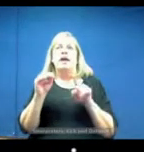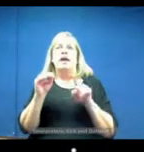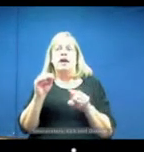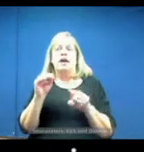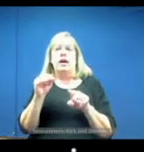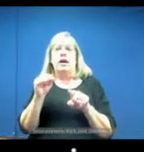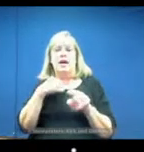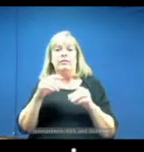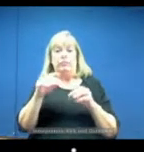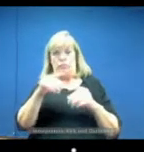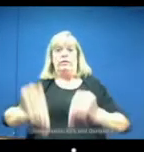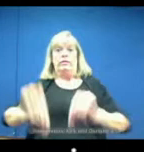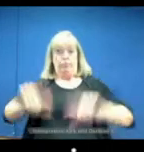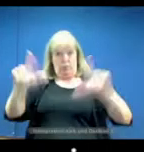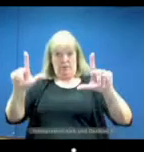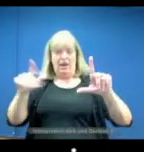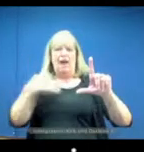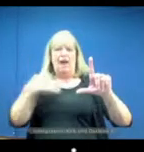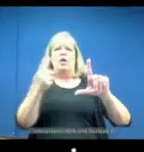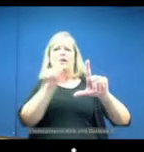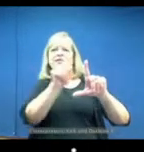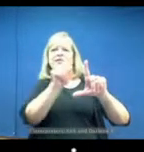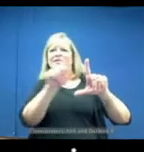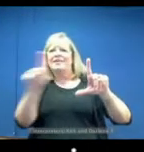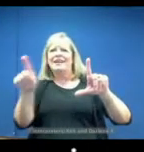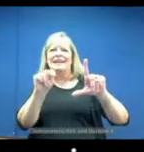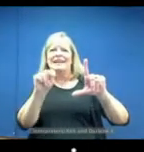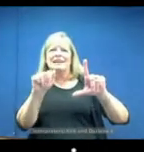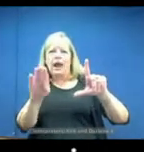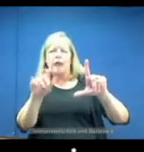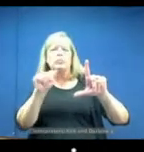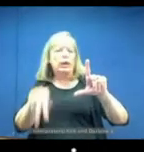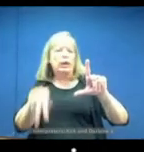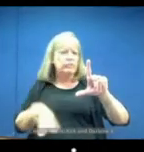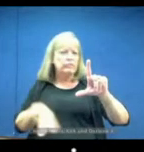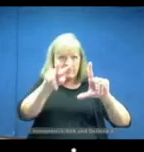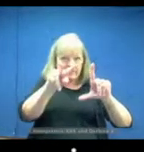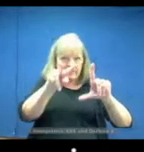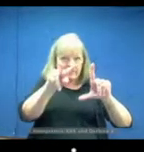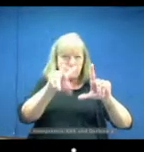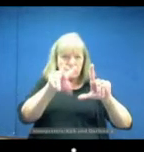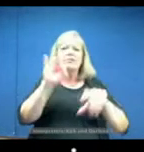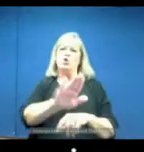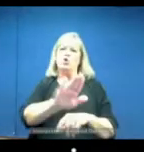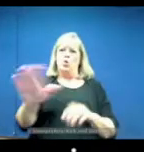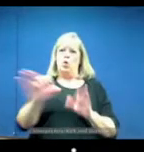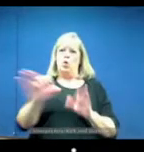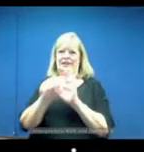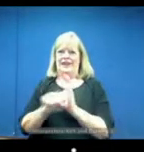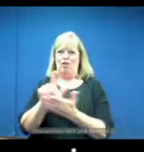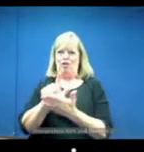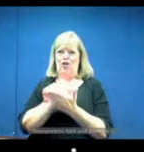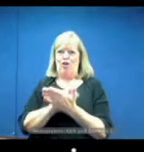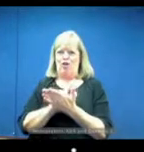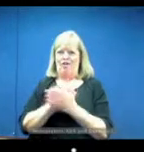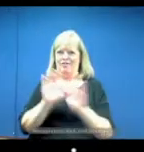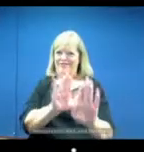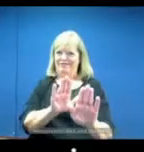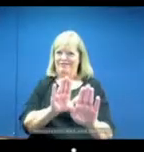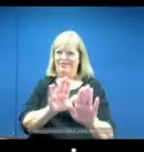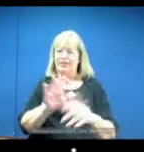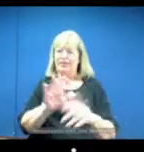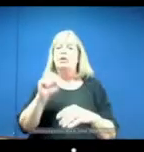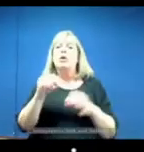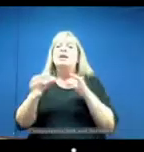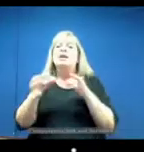tab in there that you can look up your own state law. And so the